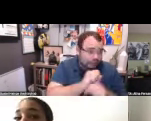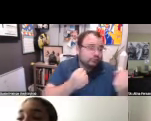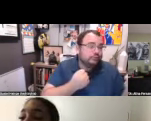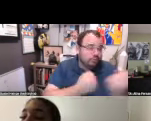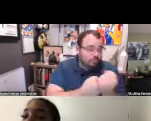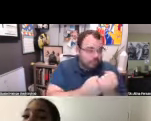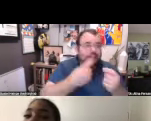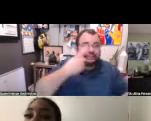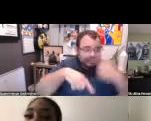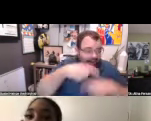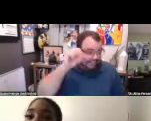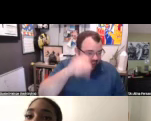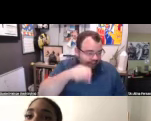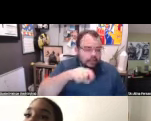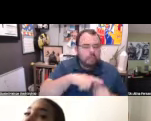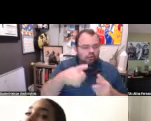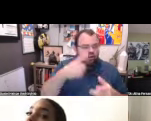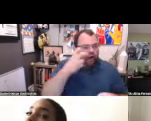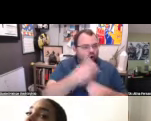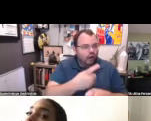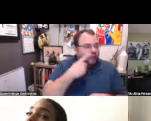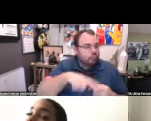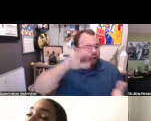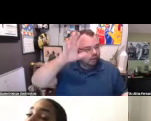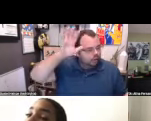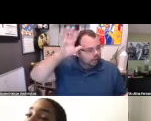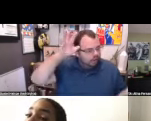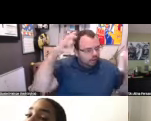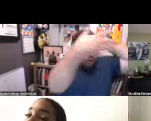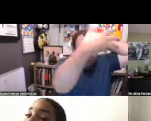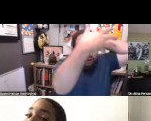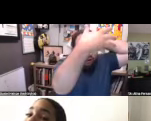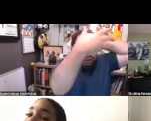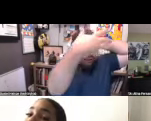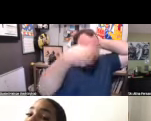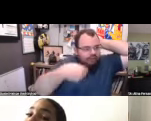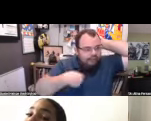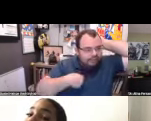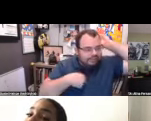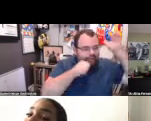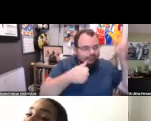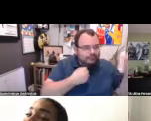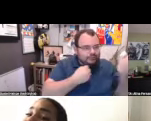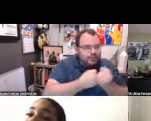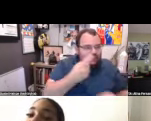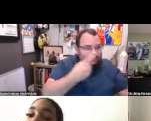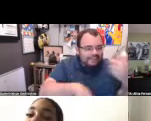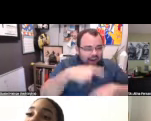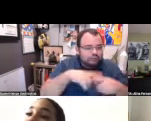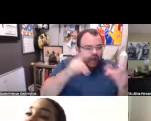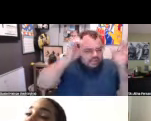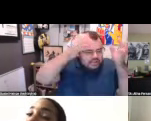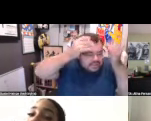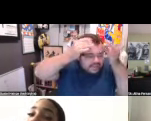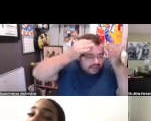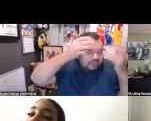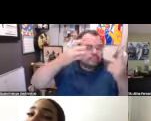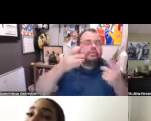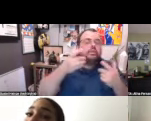they represent actually supporting signing, but it's hard for them to make this shift. I